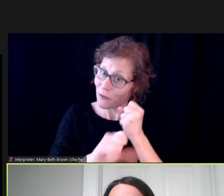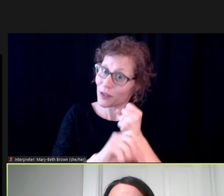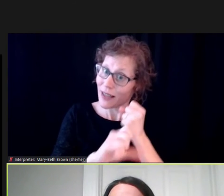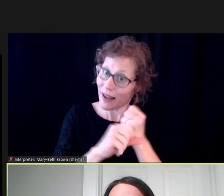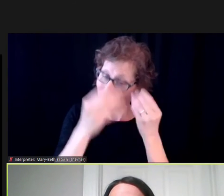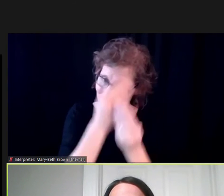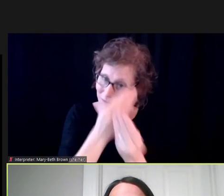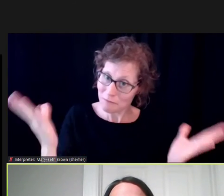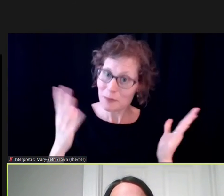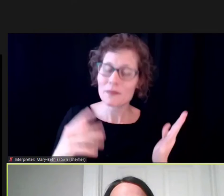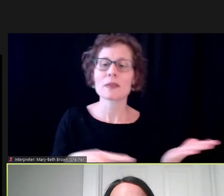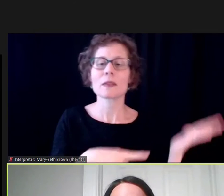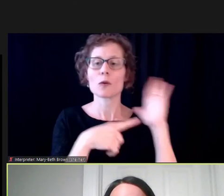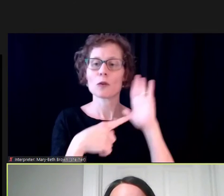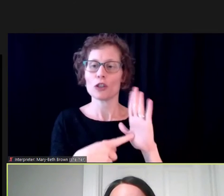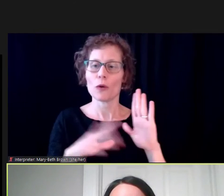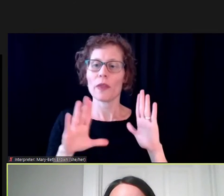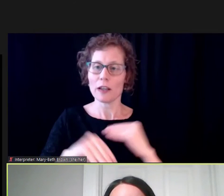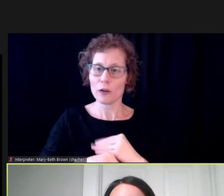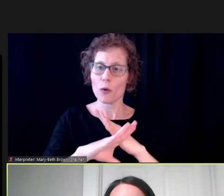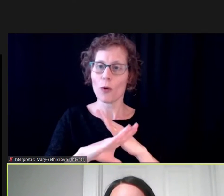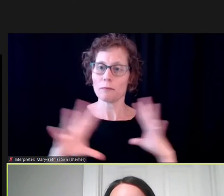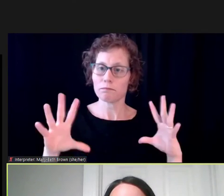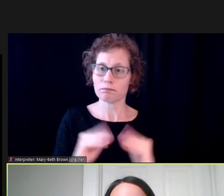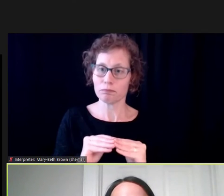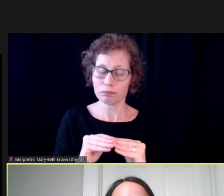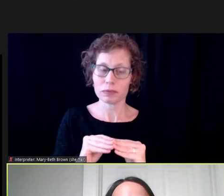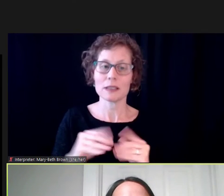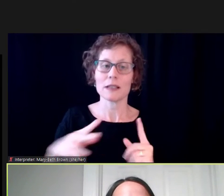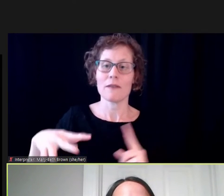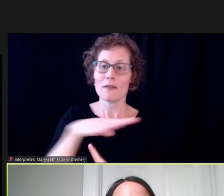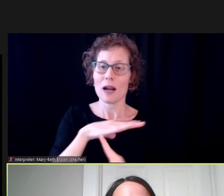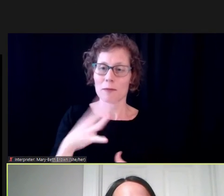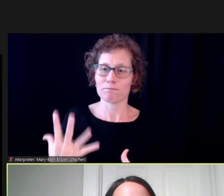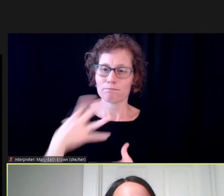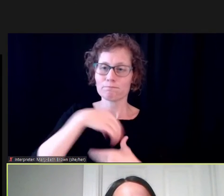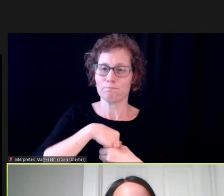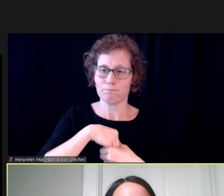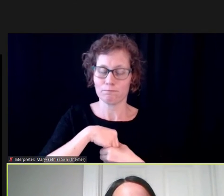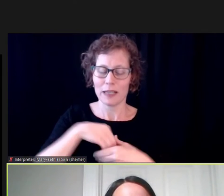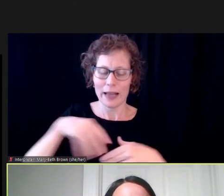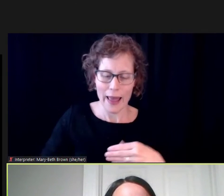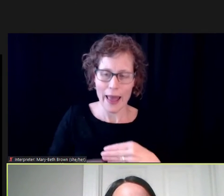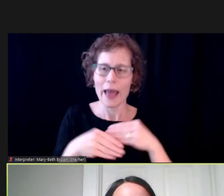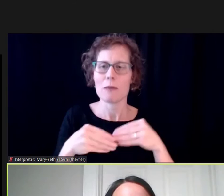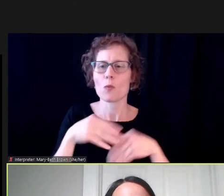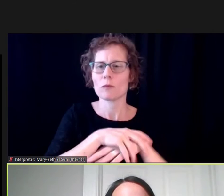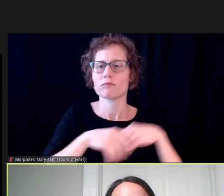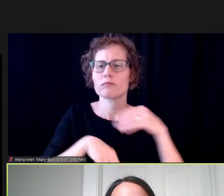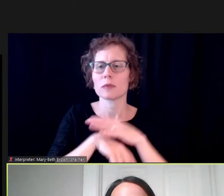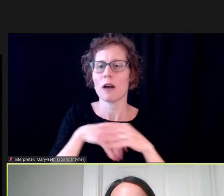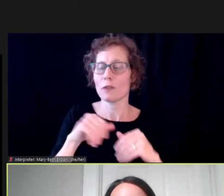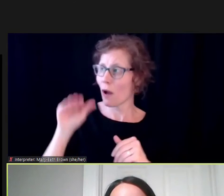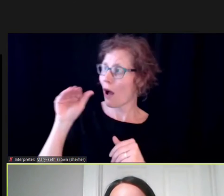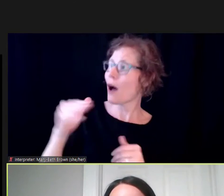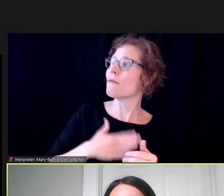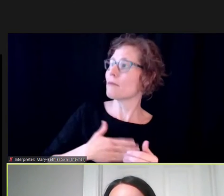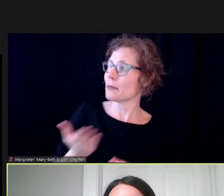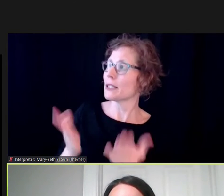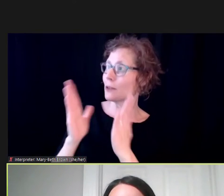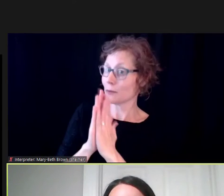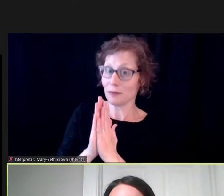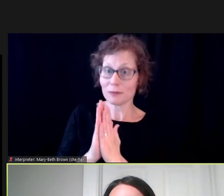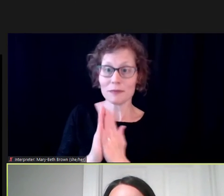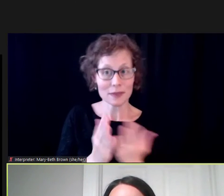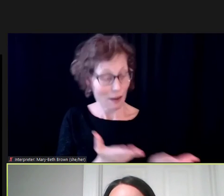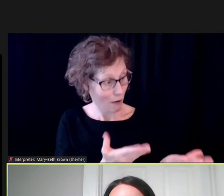This will show that you're creating an inclusive environment, make people feel comfortable to make their requests, and give yourself time